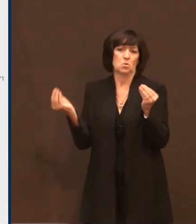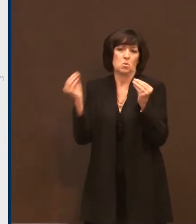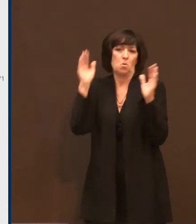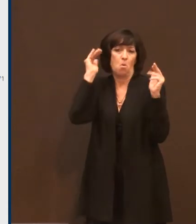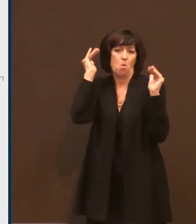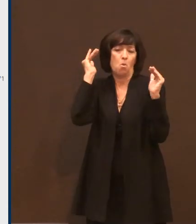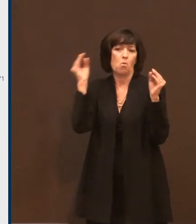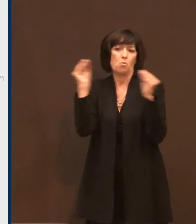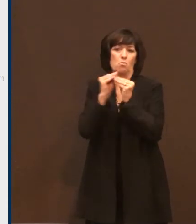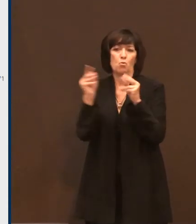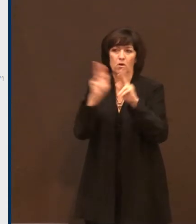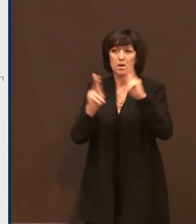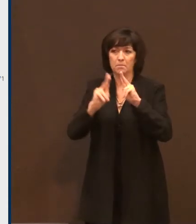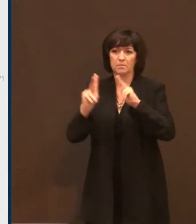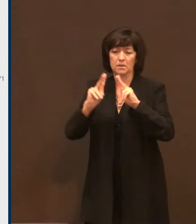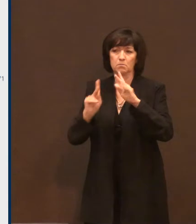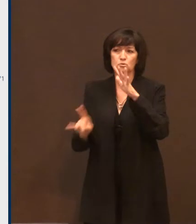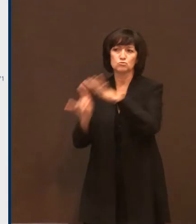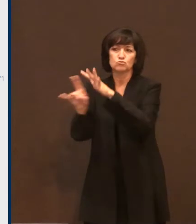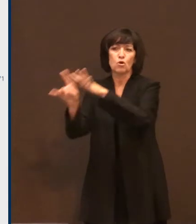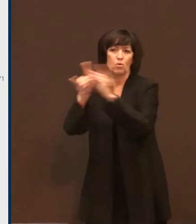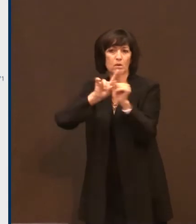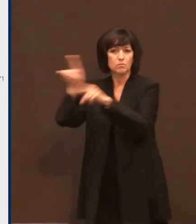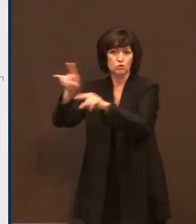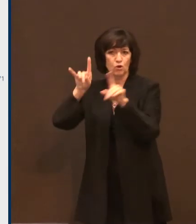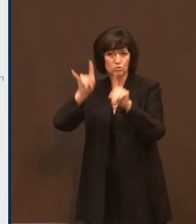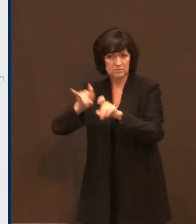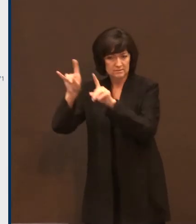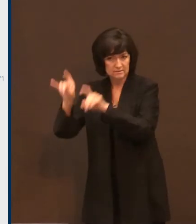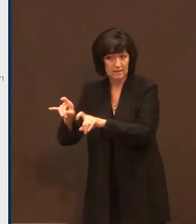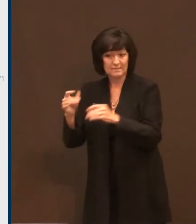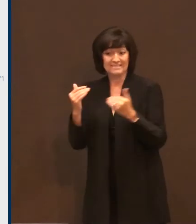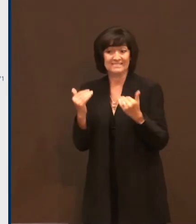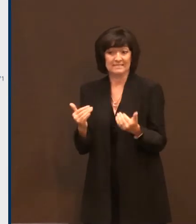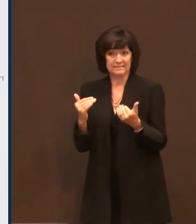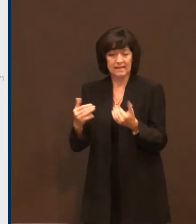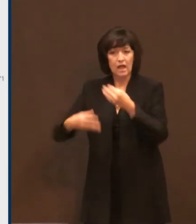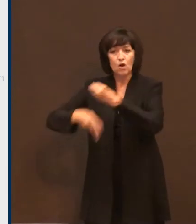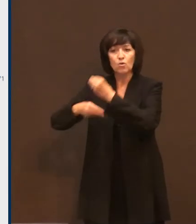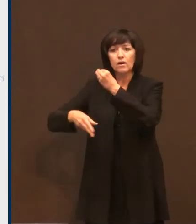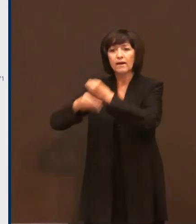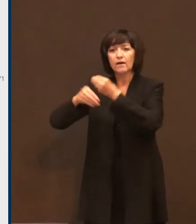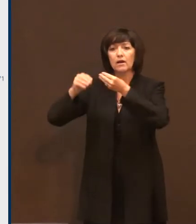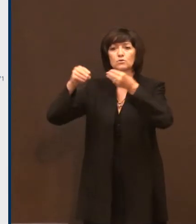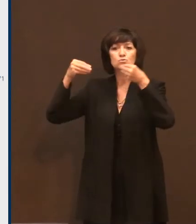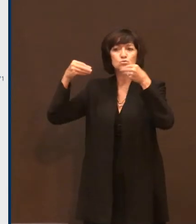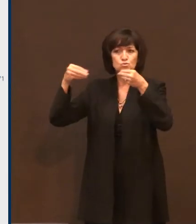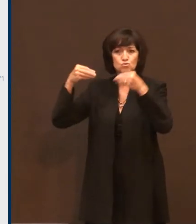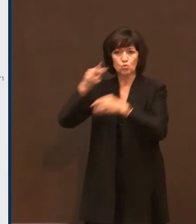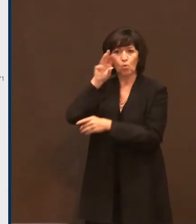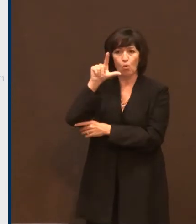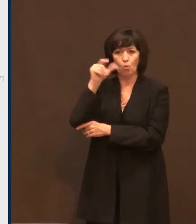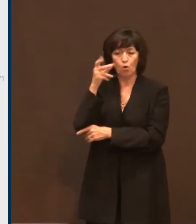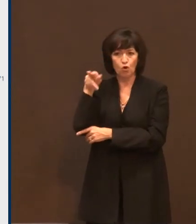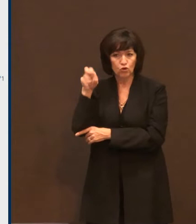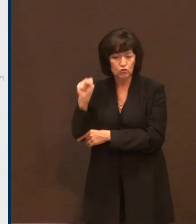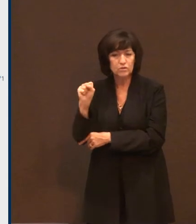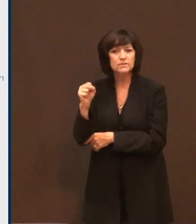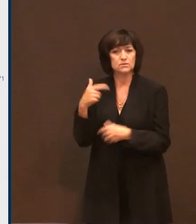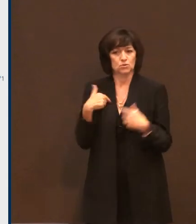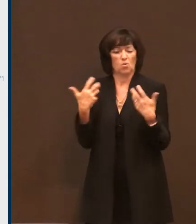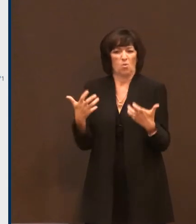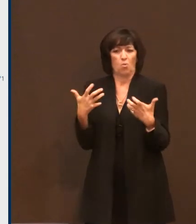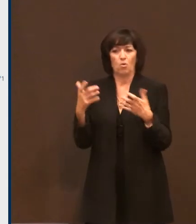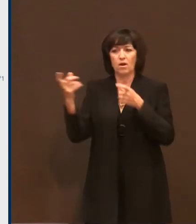going to work with them to bring on additional stores in the upcoming weeks to make sure it's done in a way where we could manage the capacity at